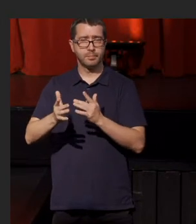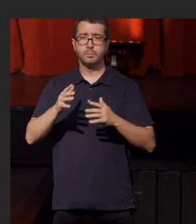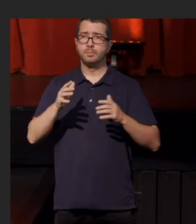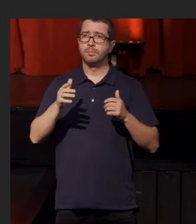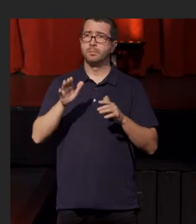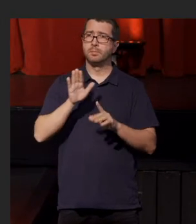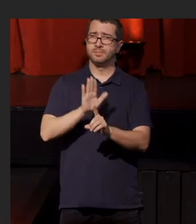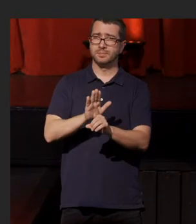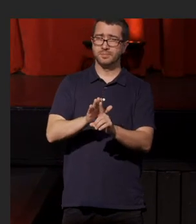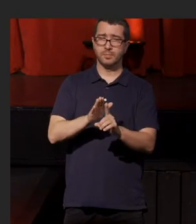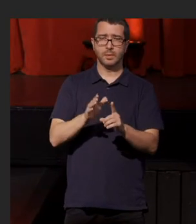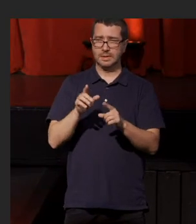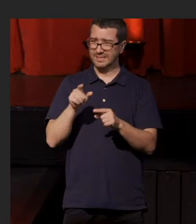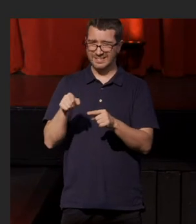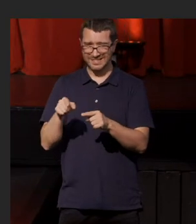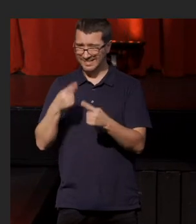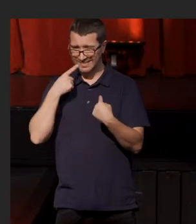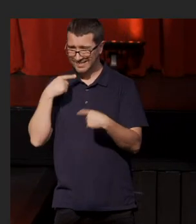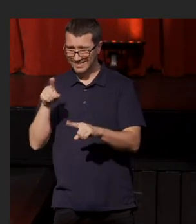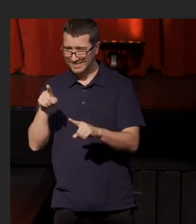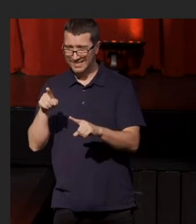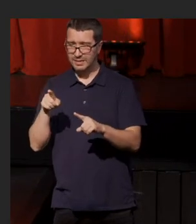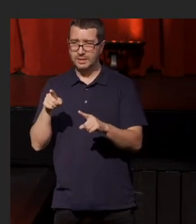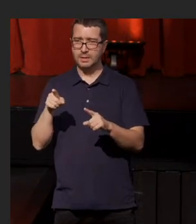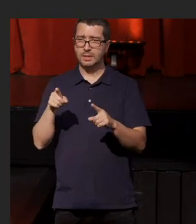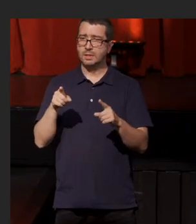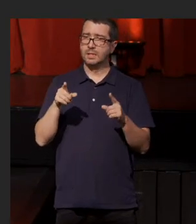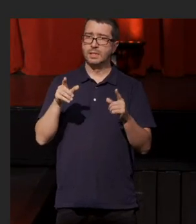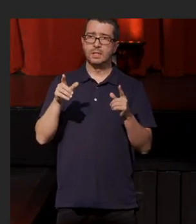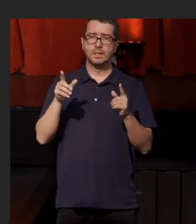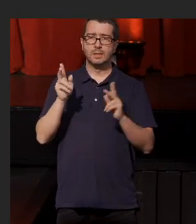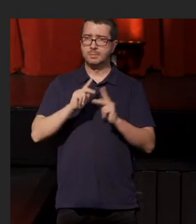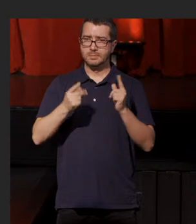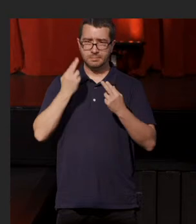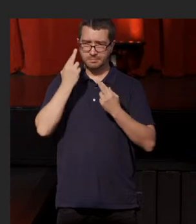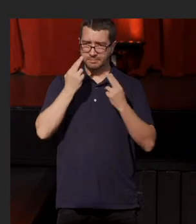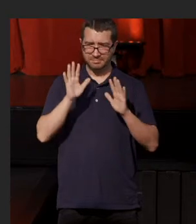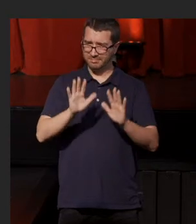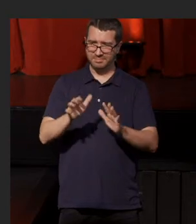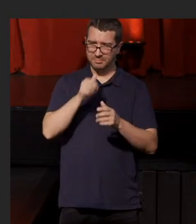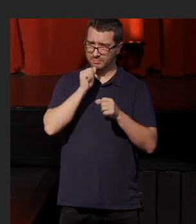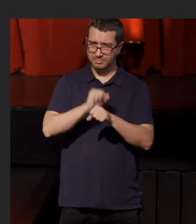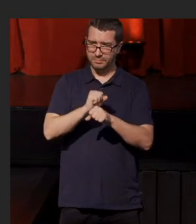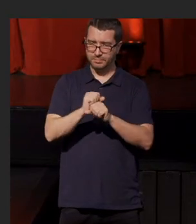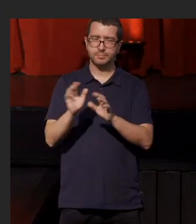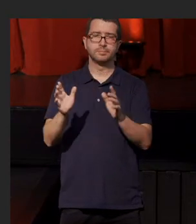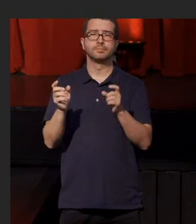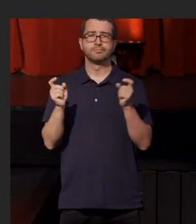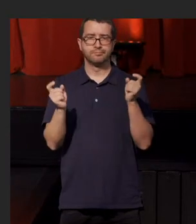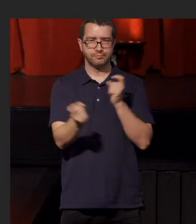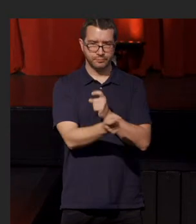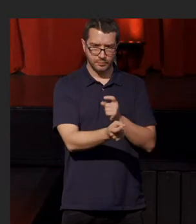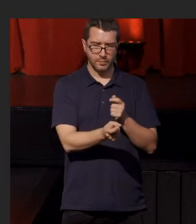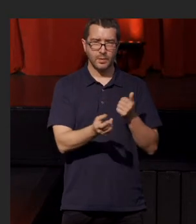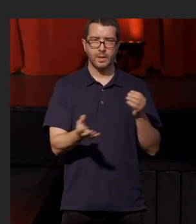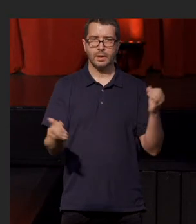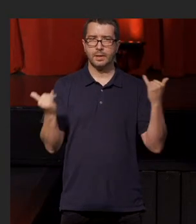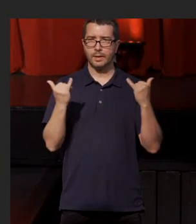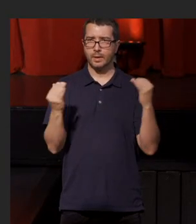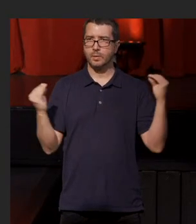okay, well, that didn't work. It's not working any longer. I'm going to try something else. And they're getting more and